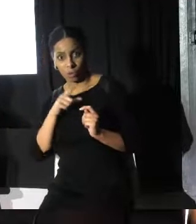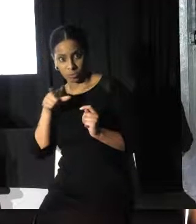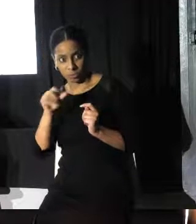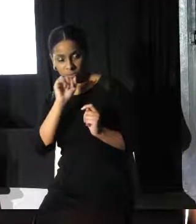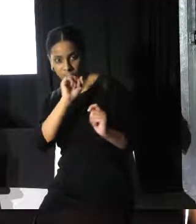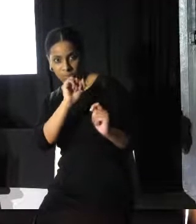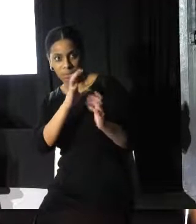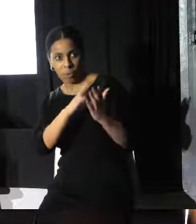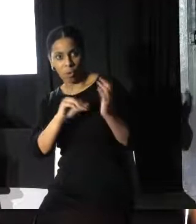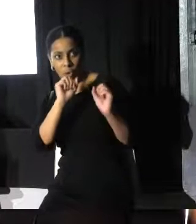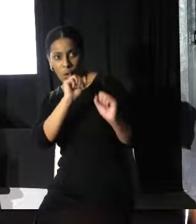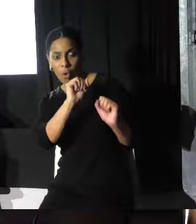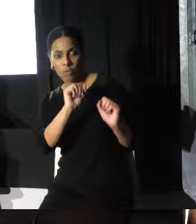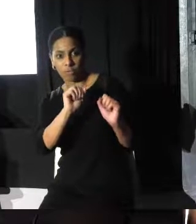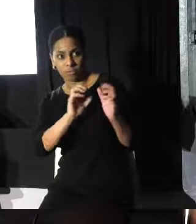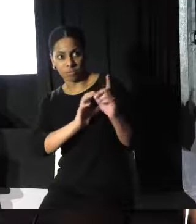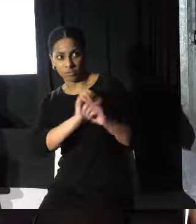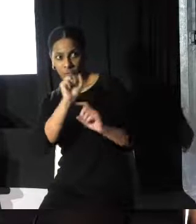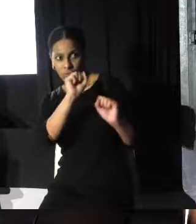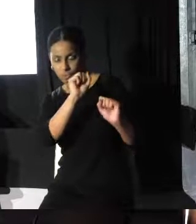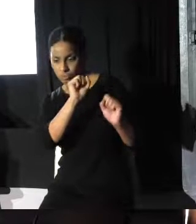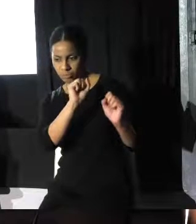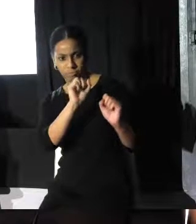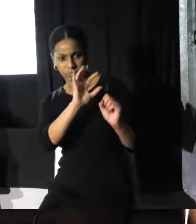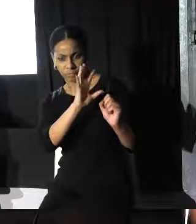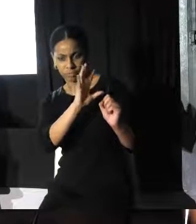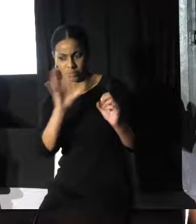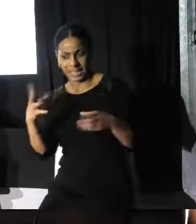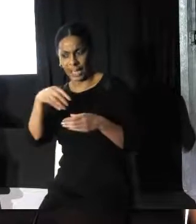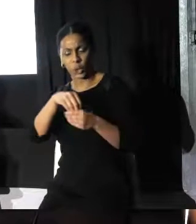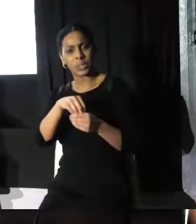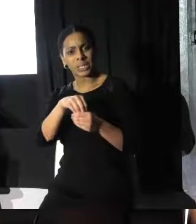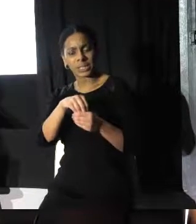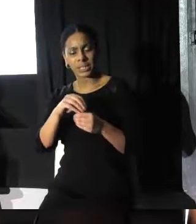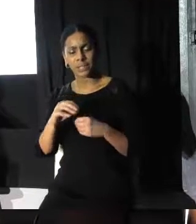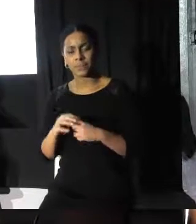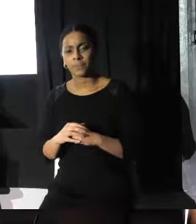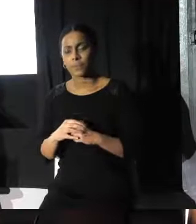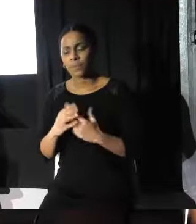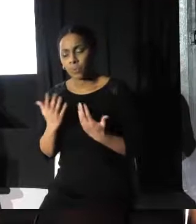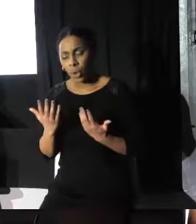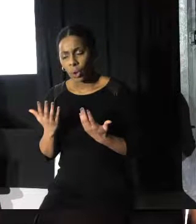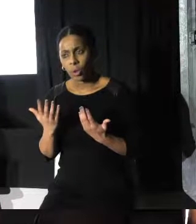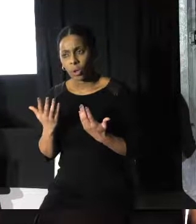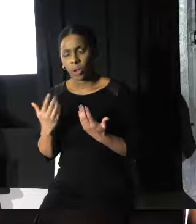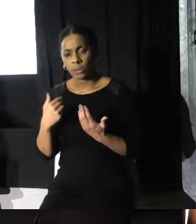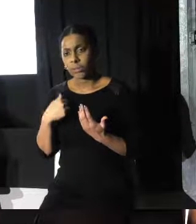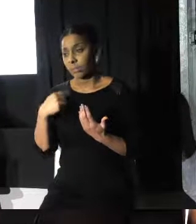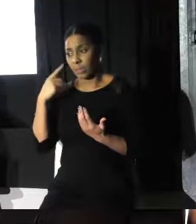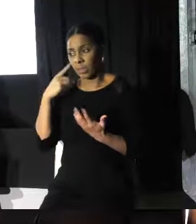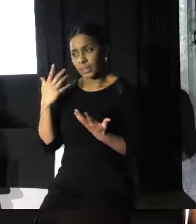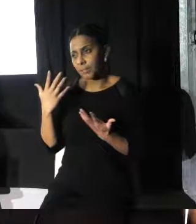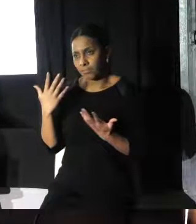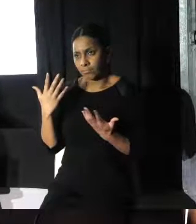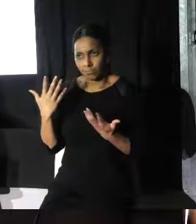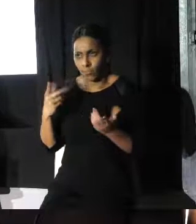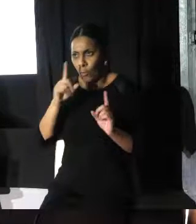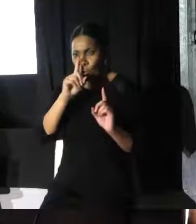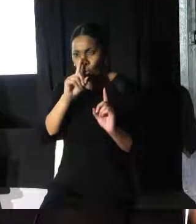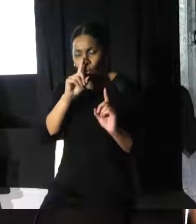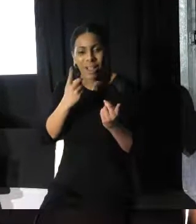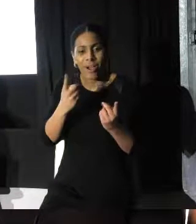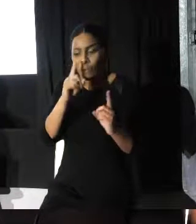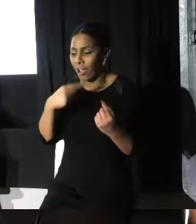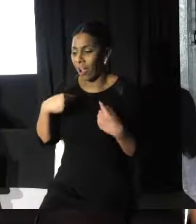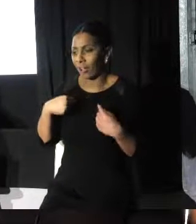about the past will be undermined. Yeah, I think it's inevitable. So I just think we can't stop being